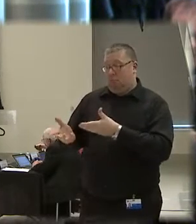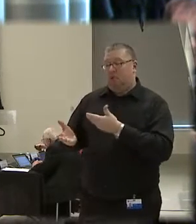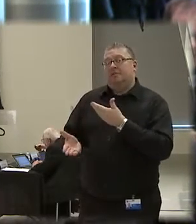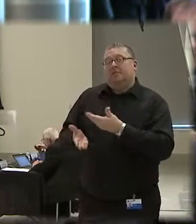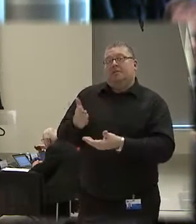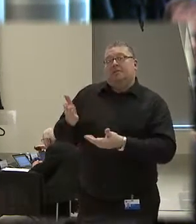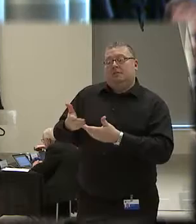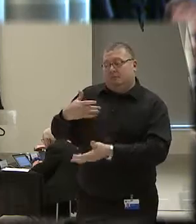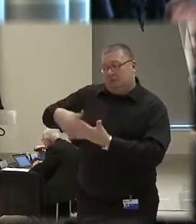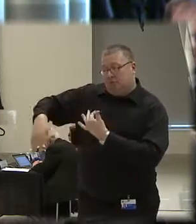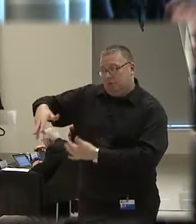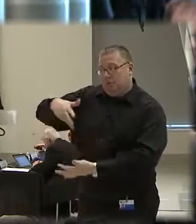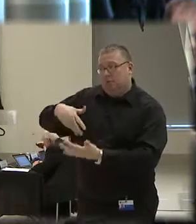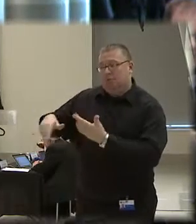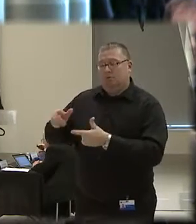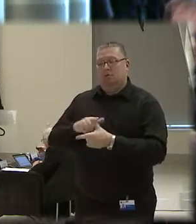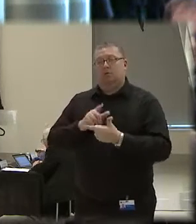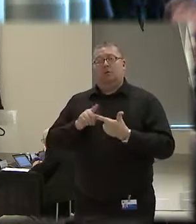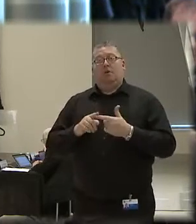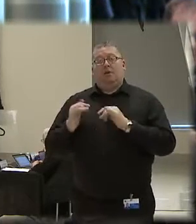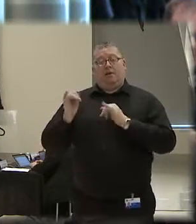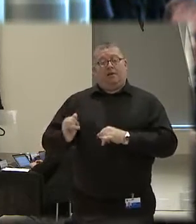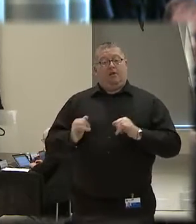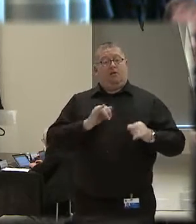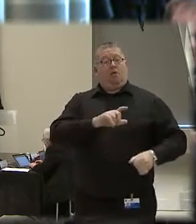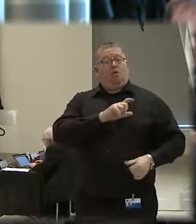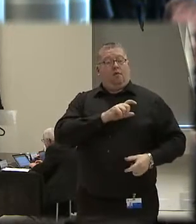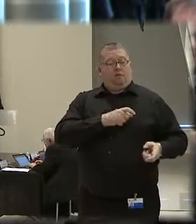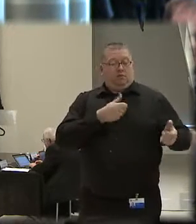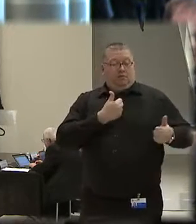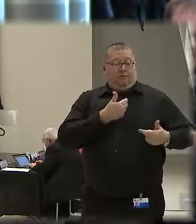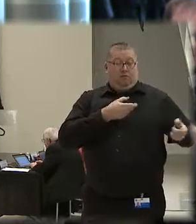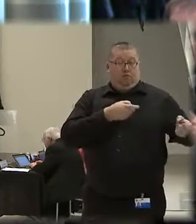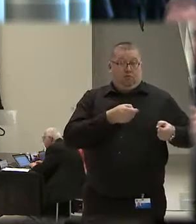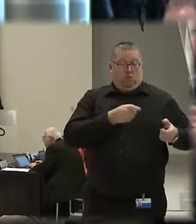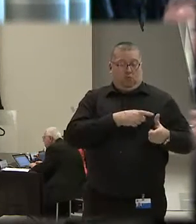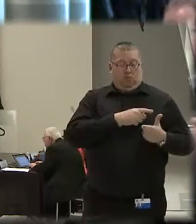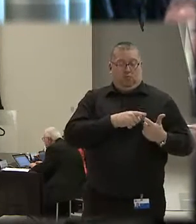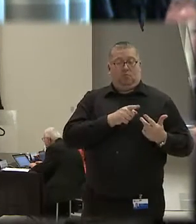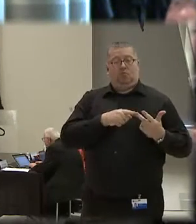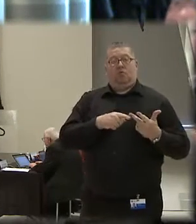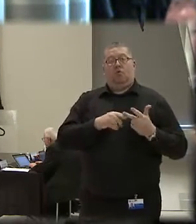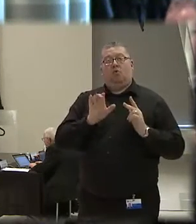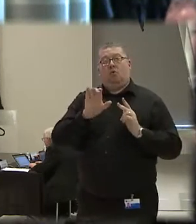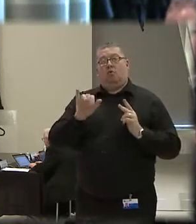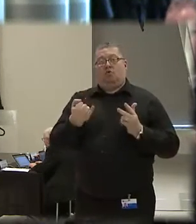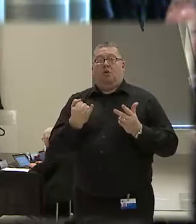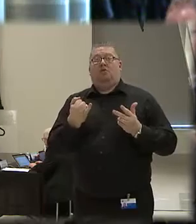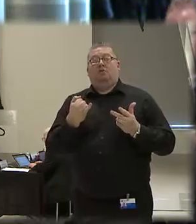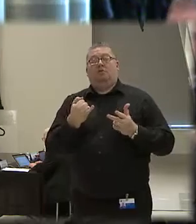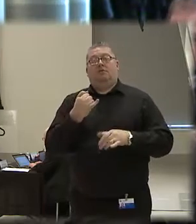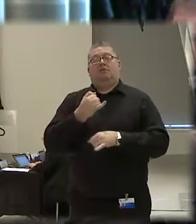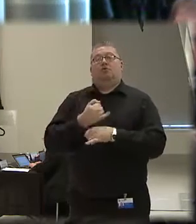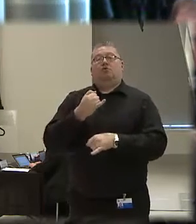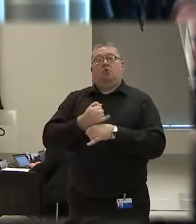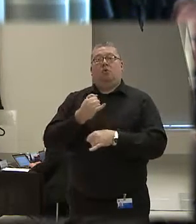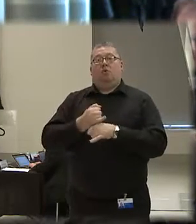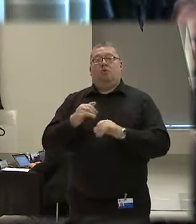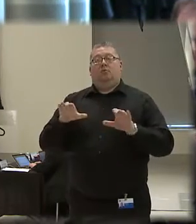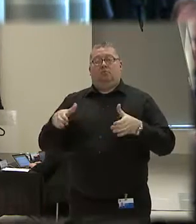gentility. 2, individual officer restraint. And 3, criminal justice institutional